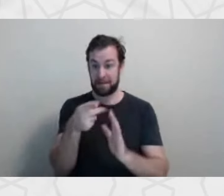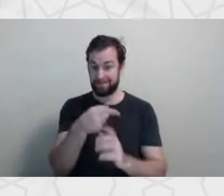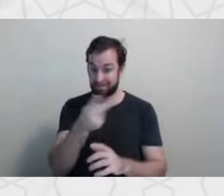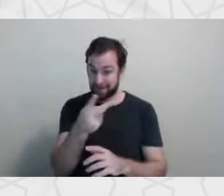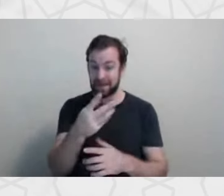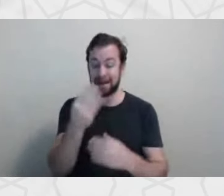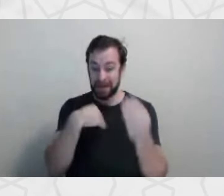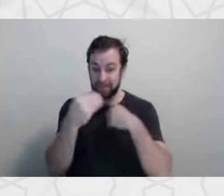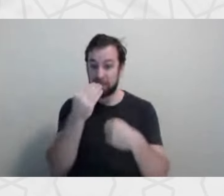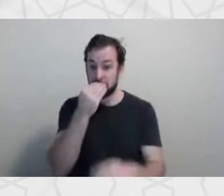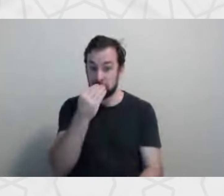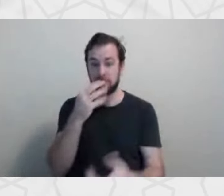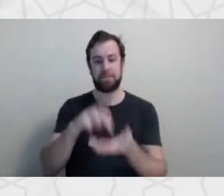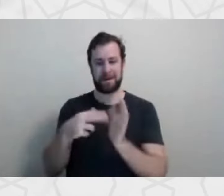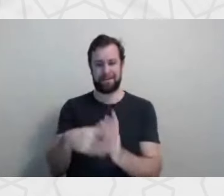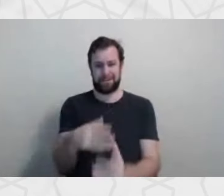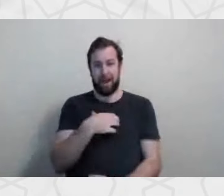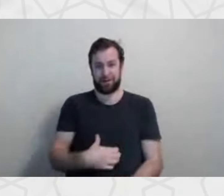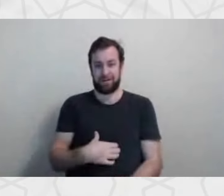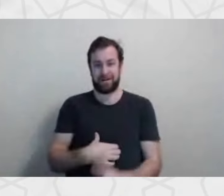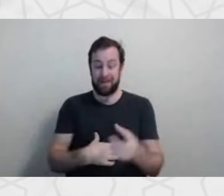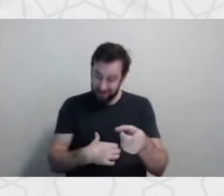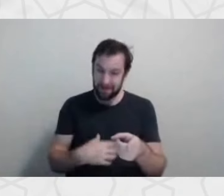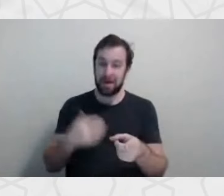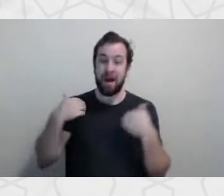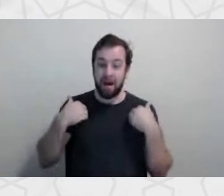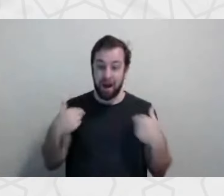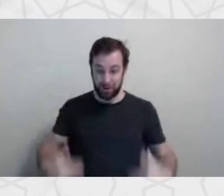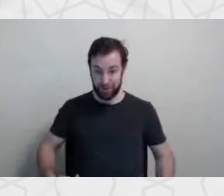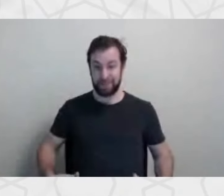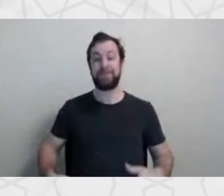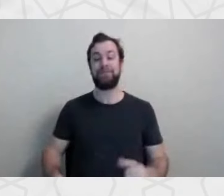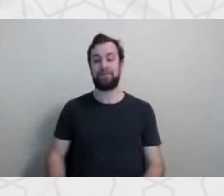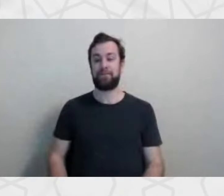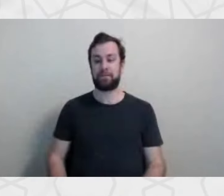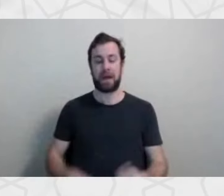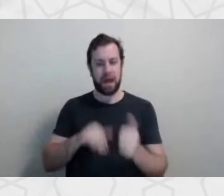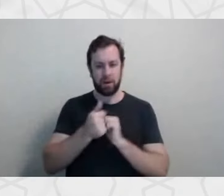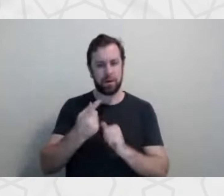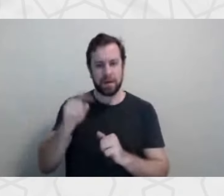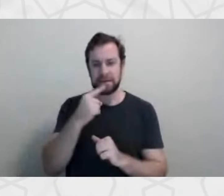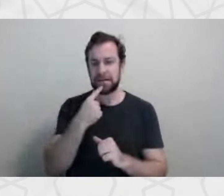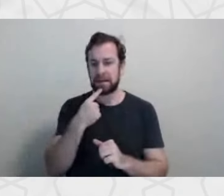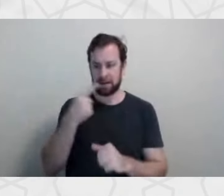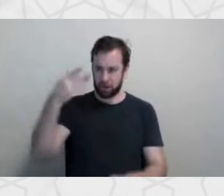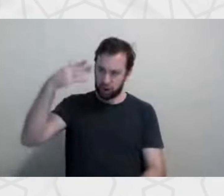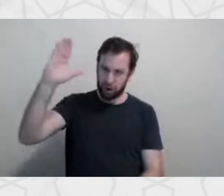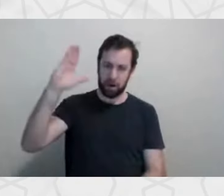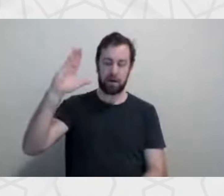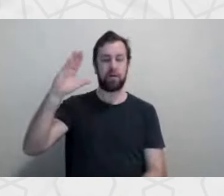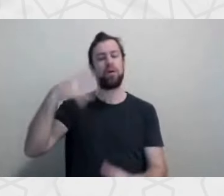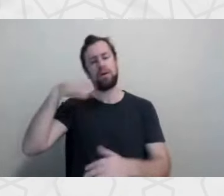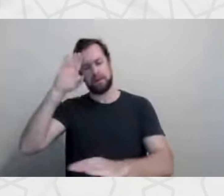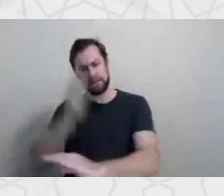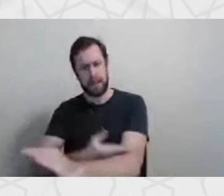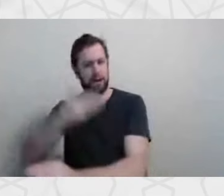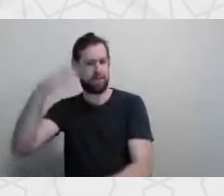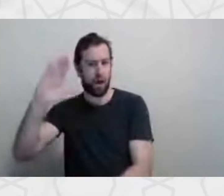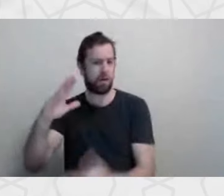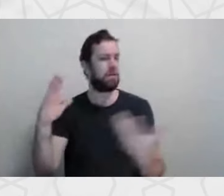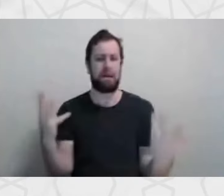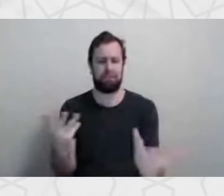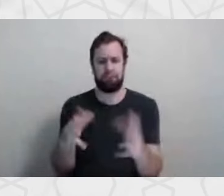hungry. You are a human being. How can you say you are the God or the Son of God? Wal iyadhu